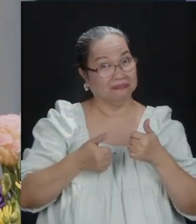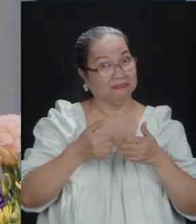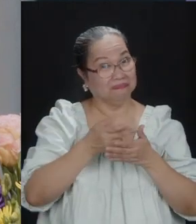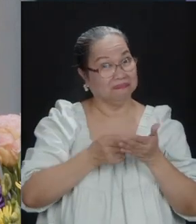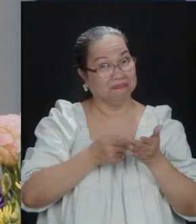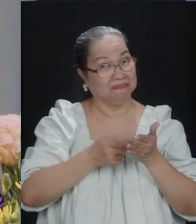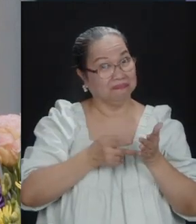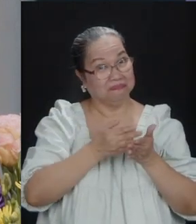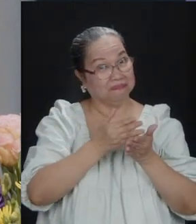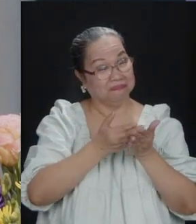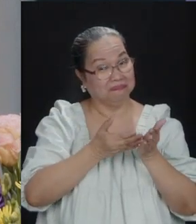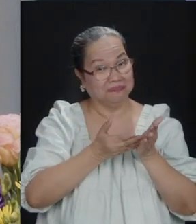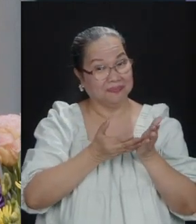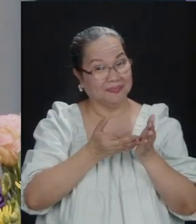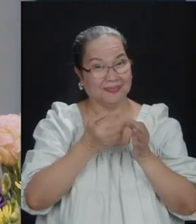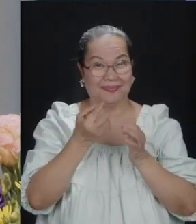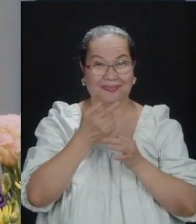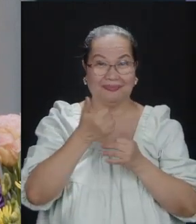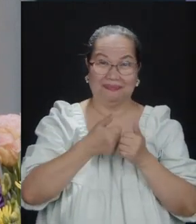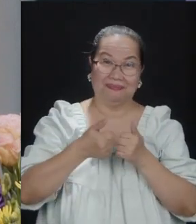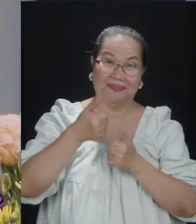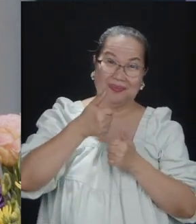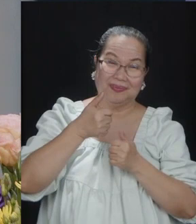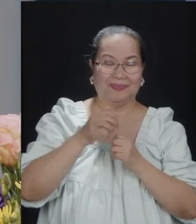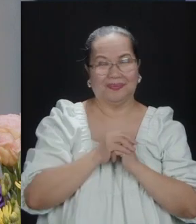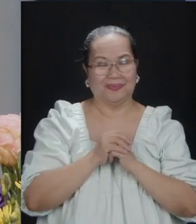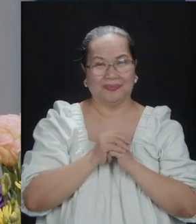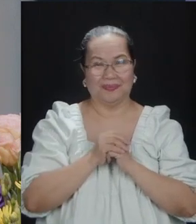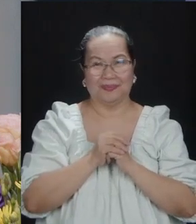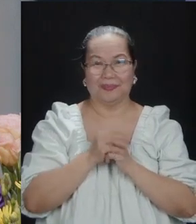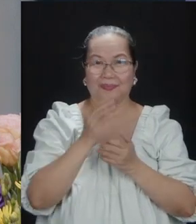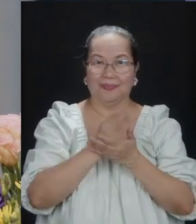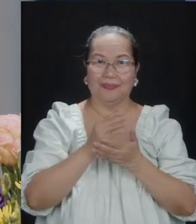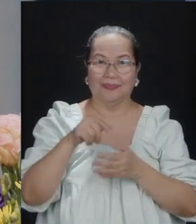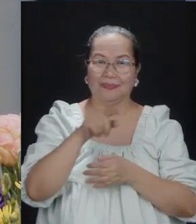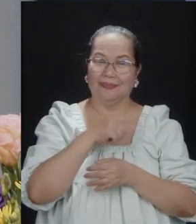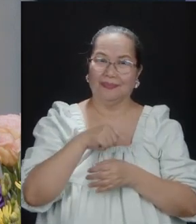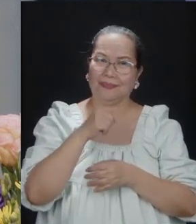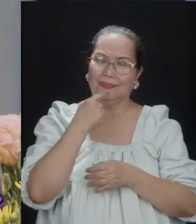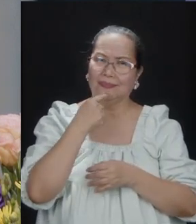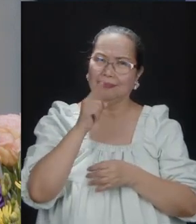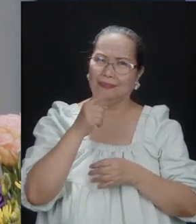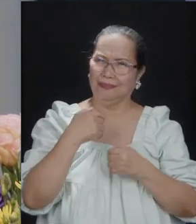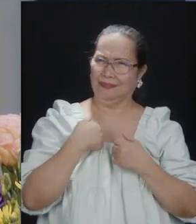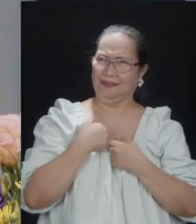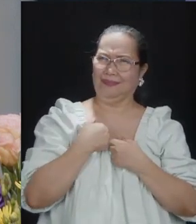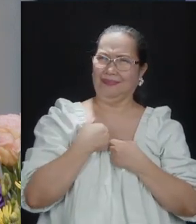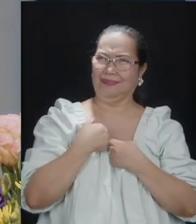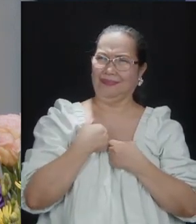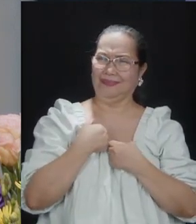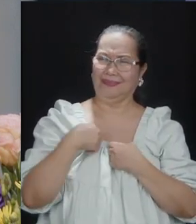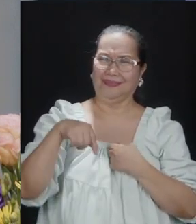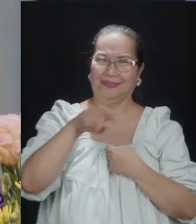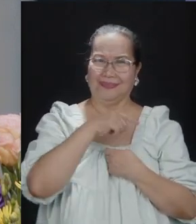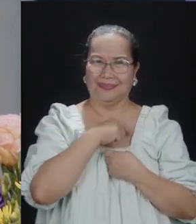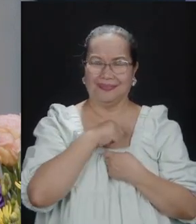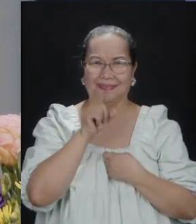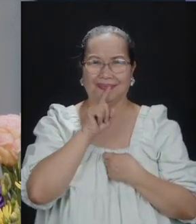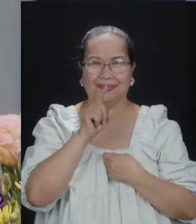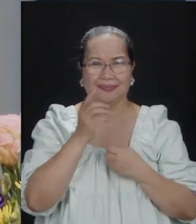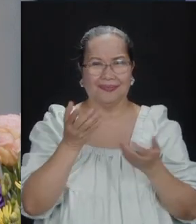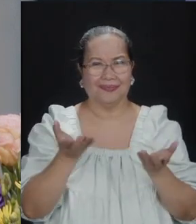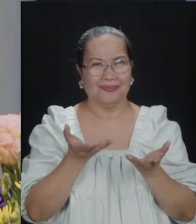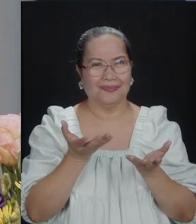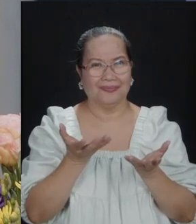partially sovereign? Now, some of us may resent the fact that we are where